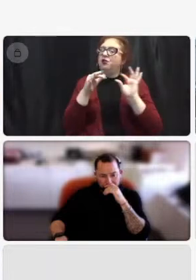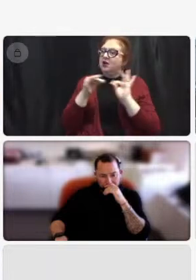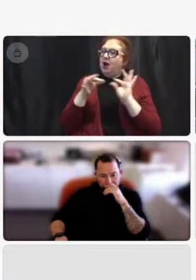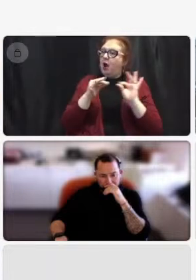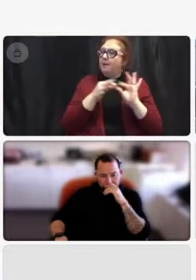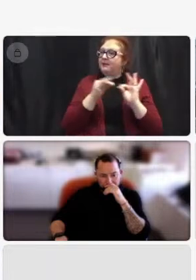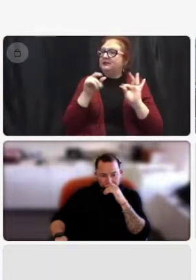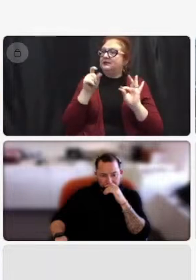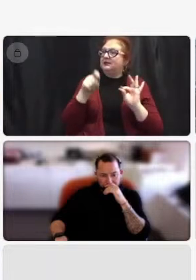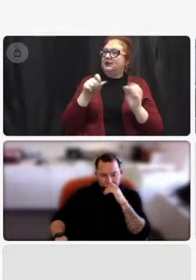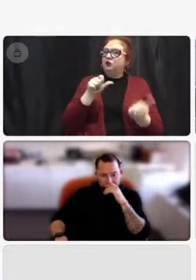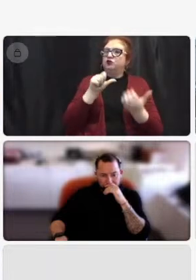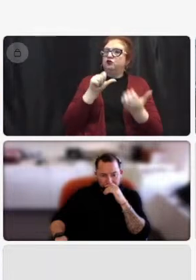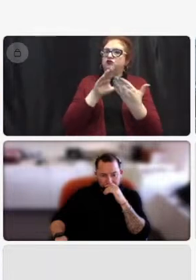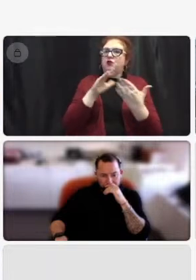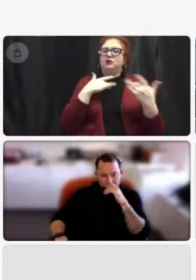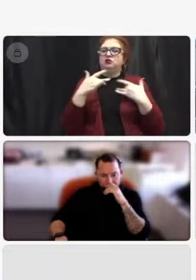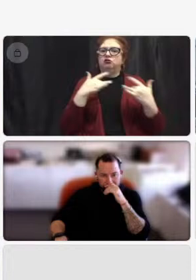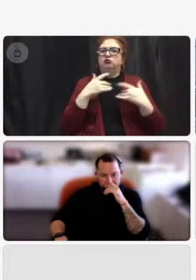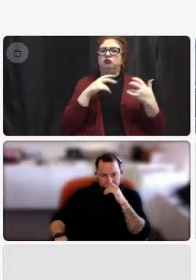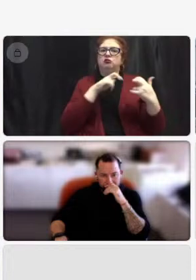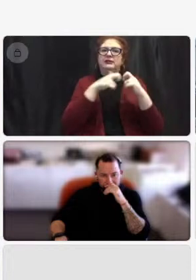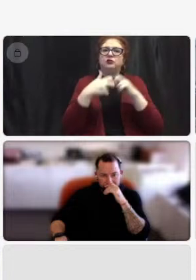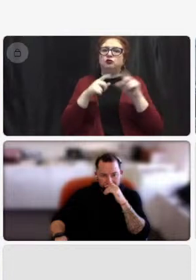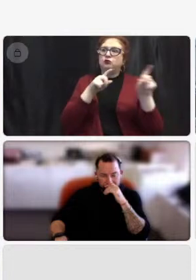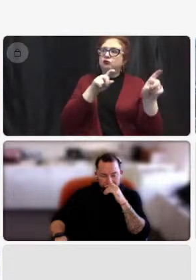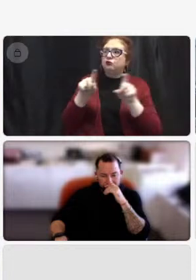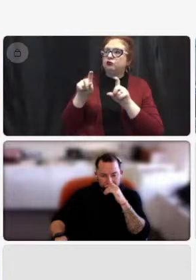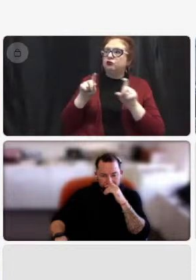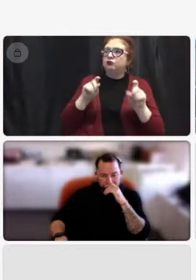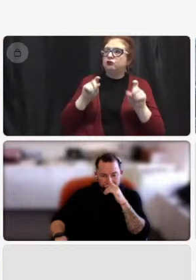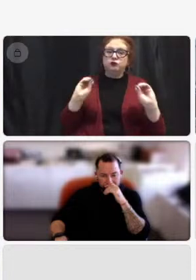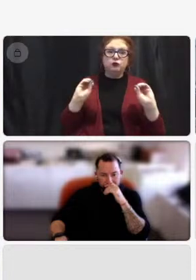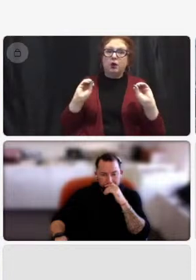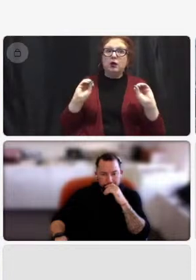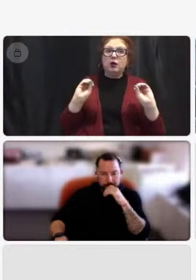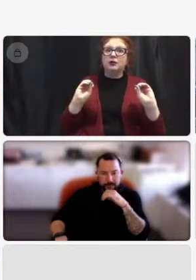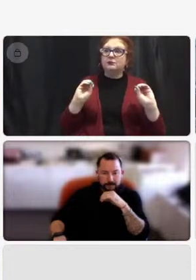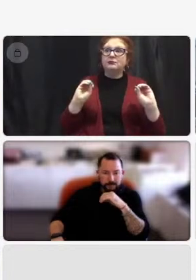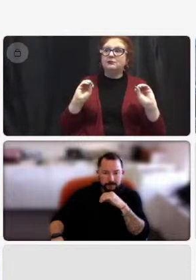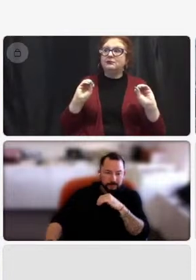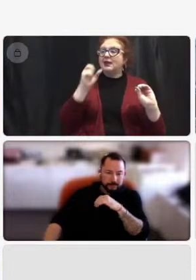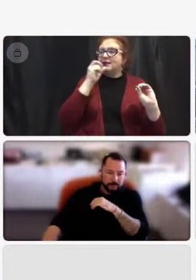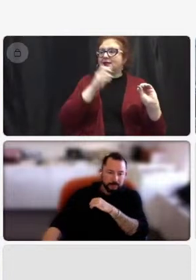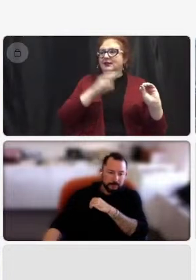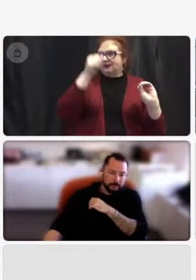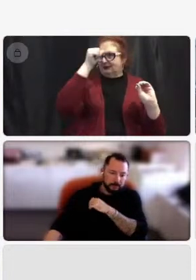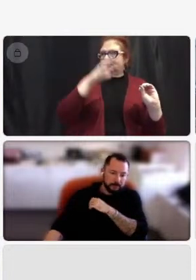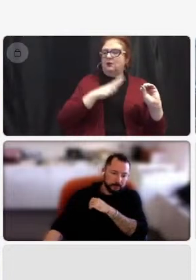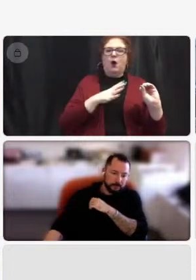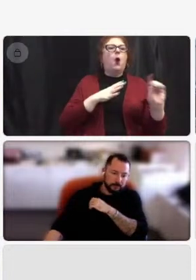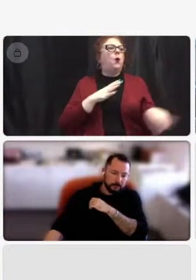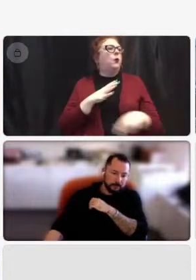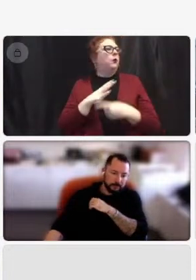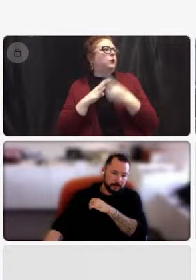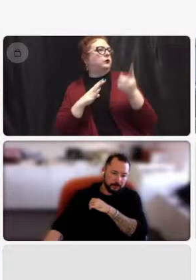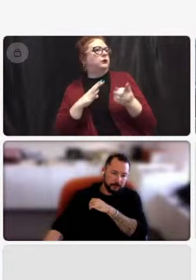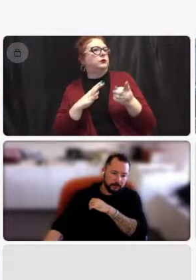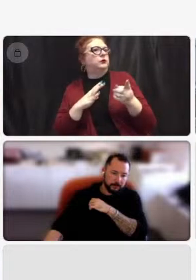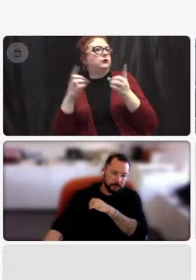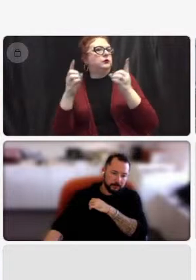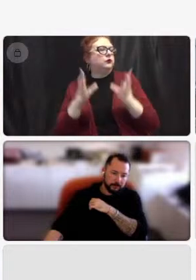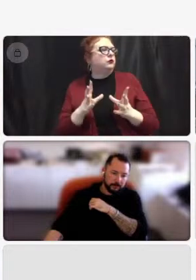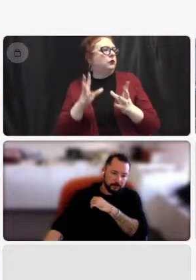addressed, concerns, issues? If not, ladies and gentlemen, thank you. Director